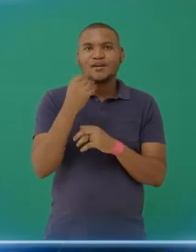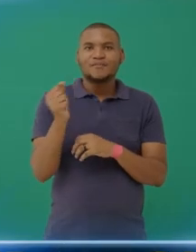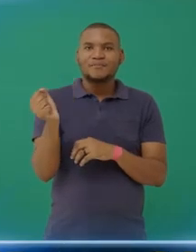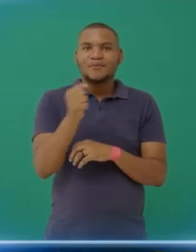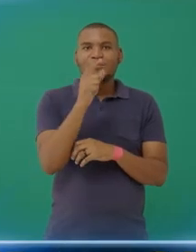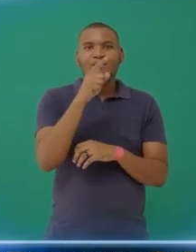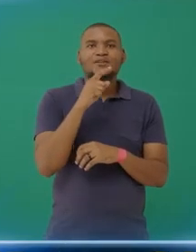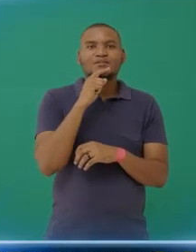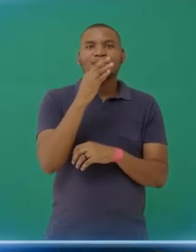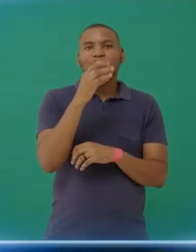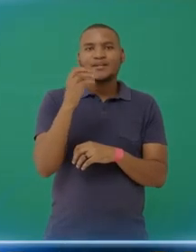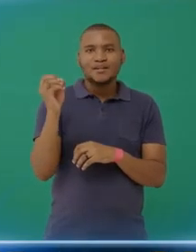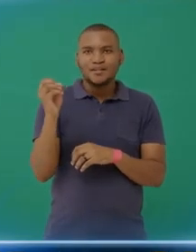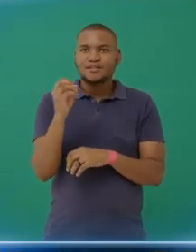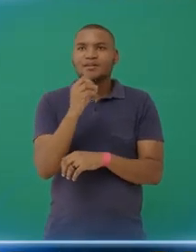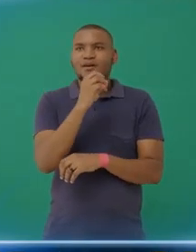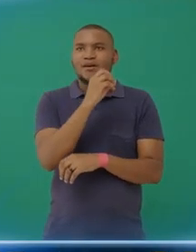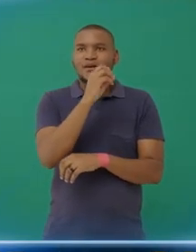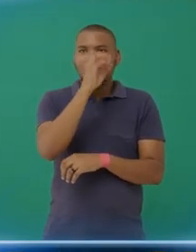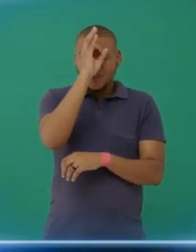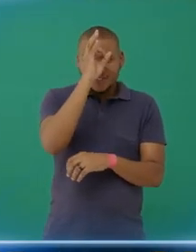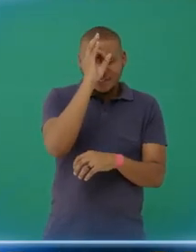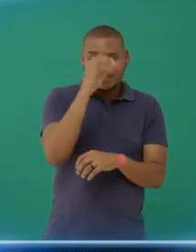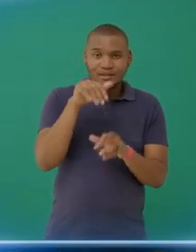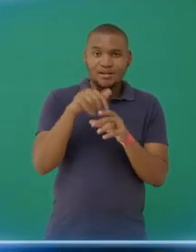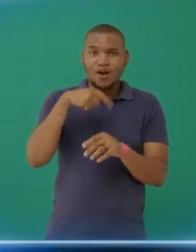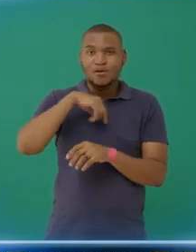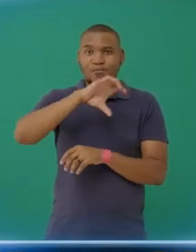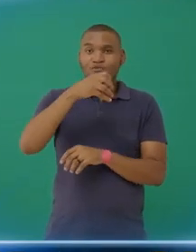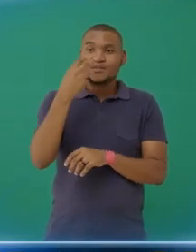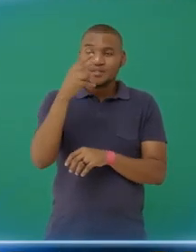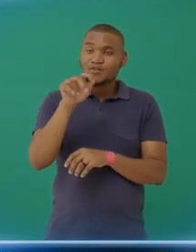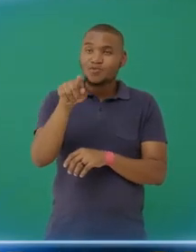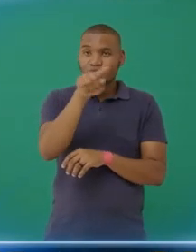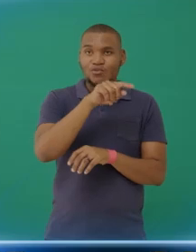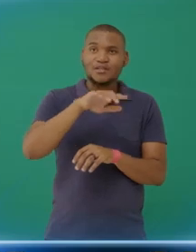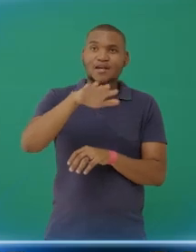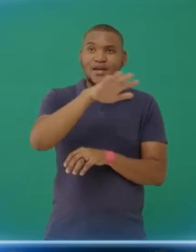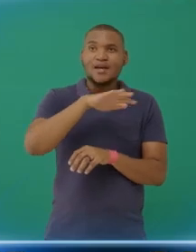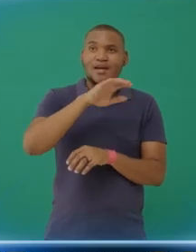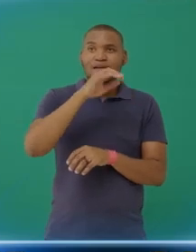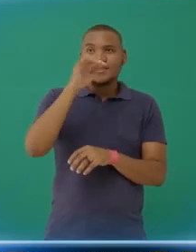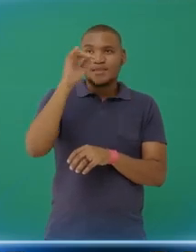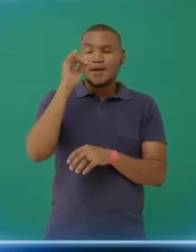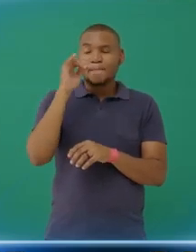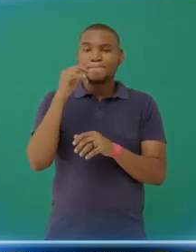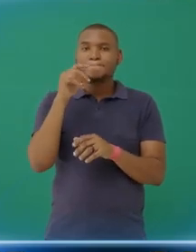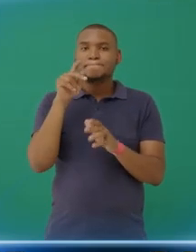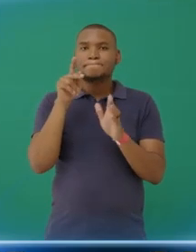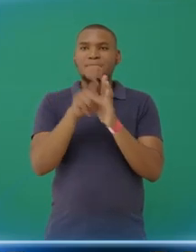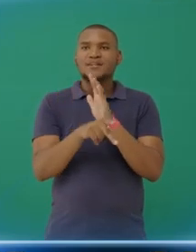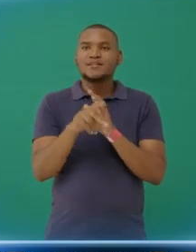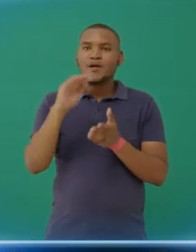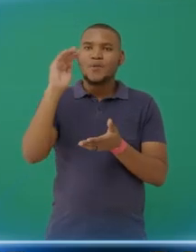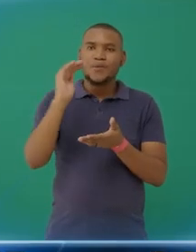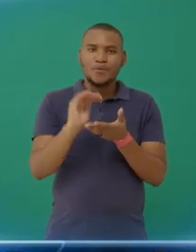1,300 LEAP officers into our priority areas. We are seeing in those particular areas that the murder rate is being reduced consistently. We are also seeing